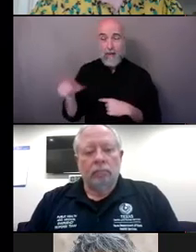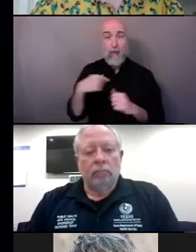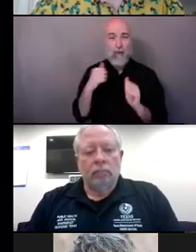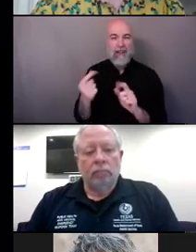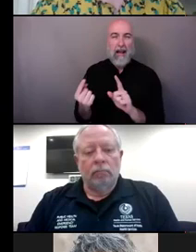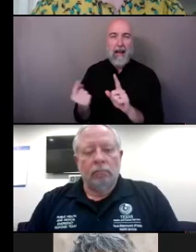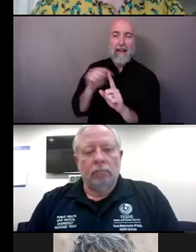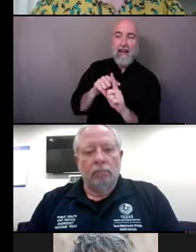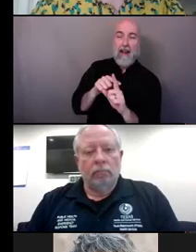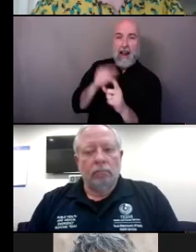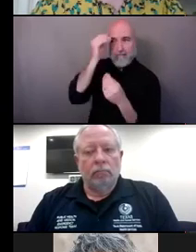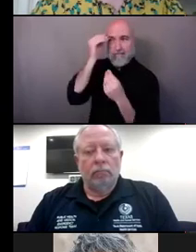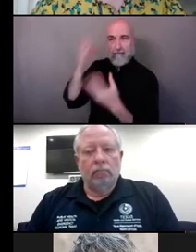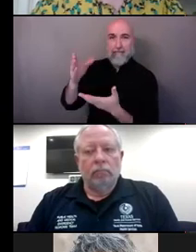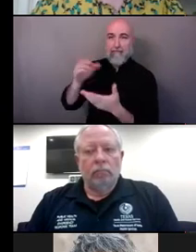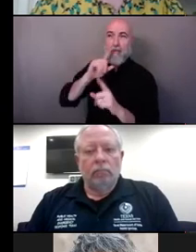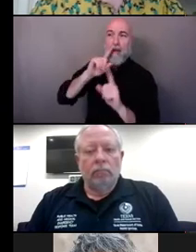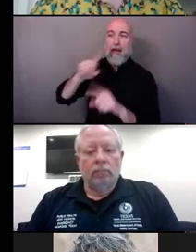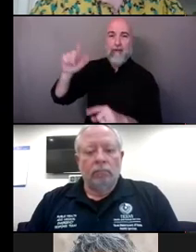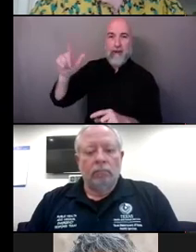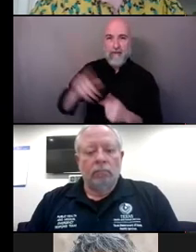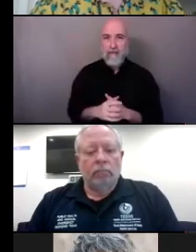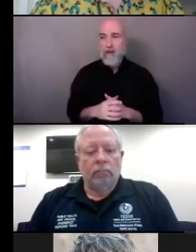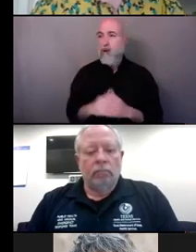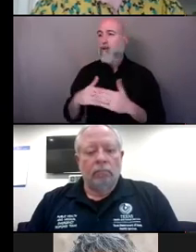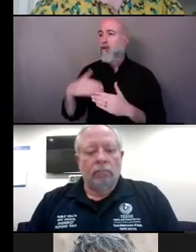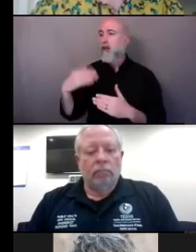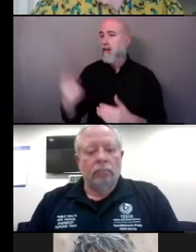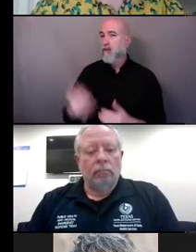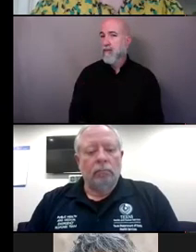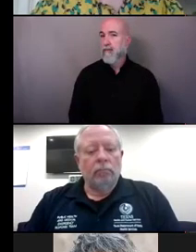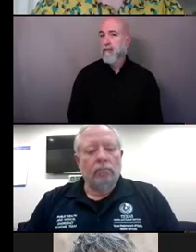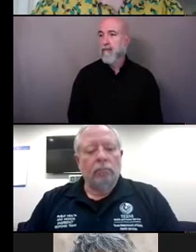back and give a written answer to all of our participants. Let's go ahead and go to the next slide.